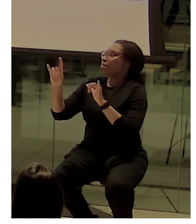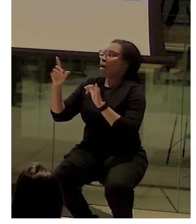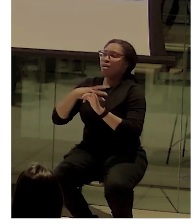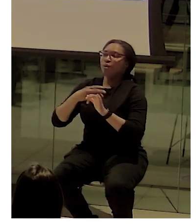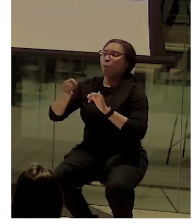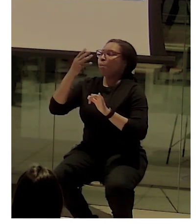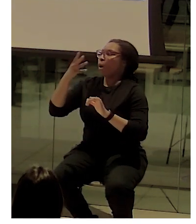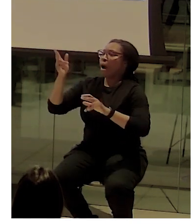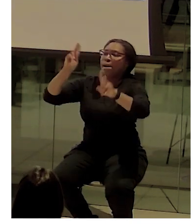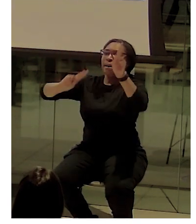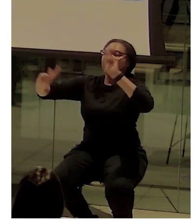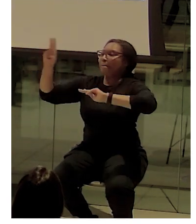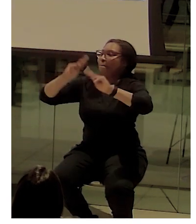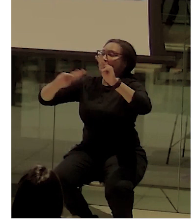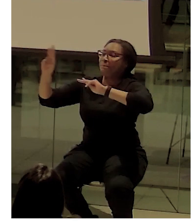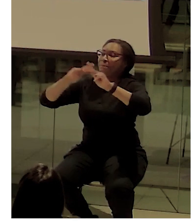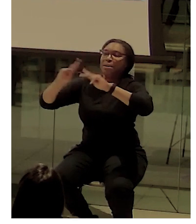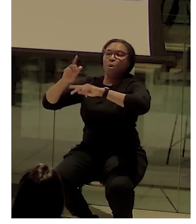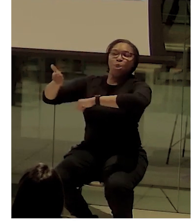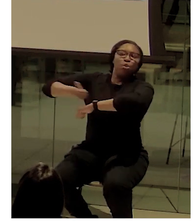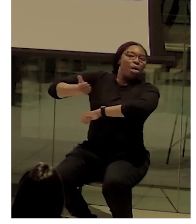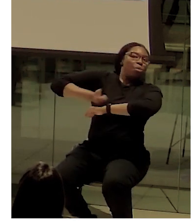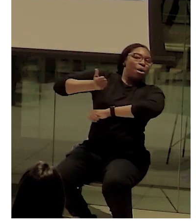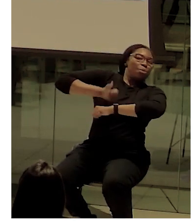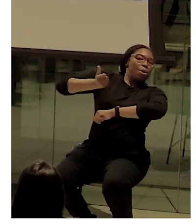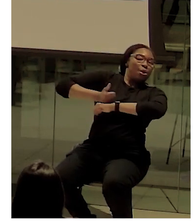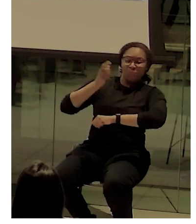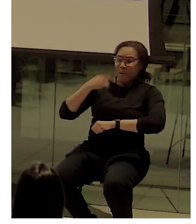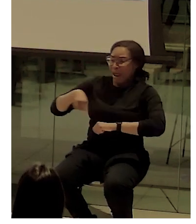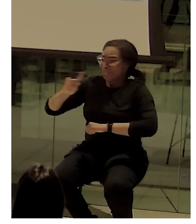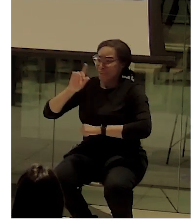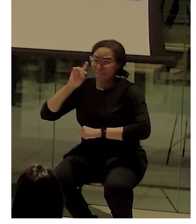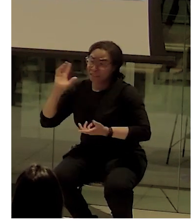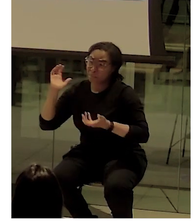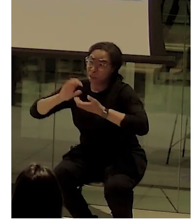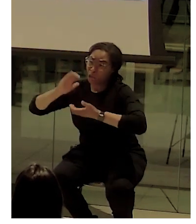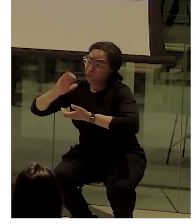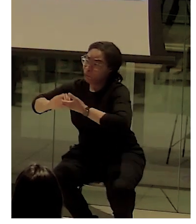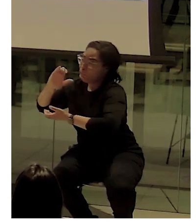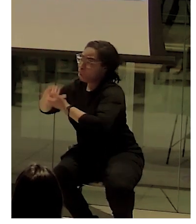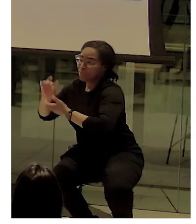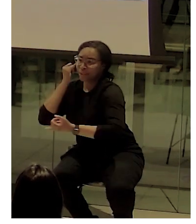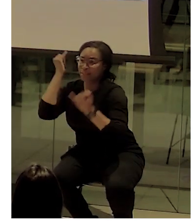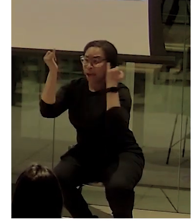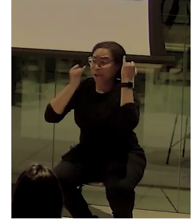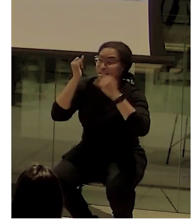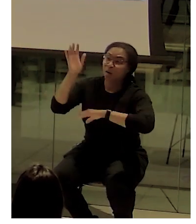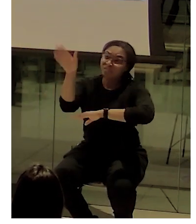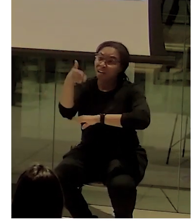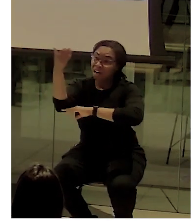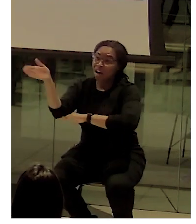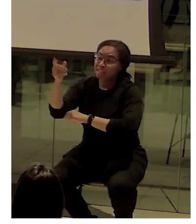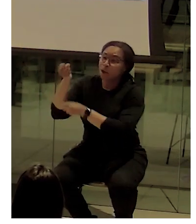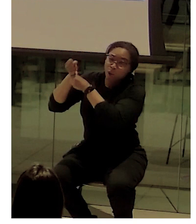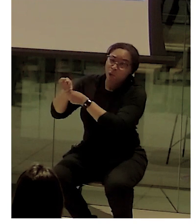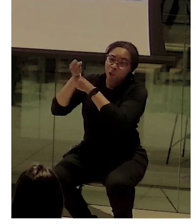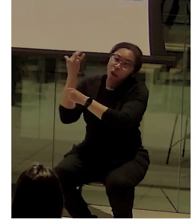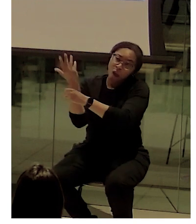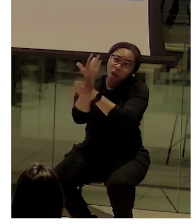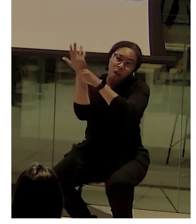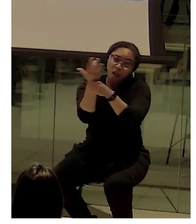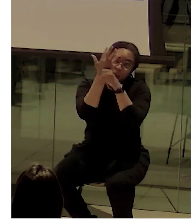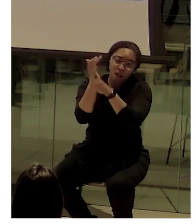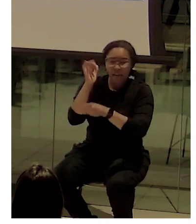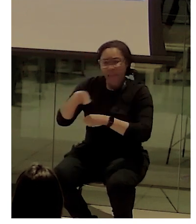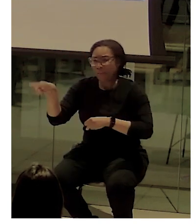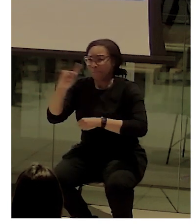male supremacist goons who flaunt a kind of patched together notion of race purity with flags and torches and impressive displays of